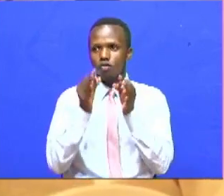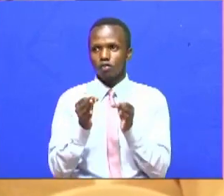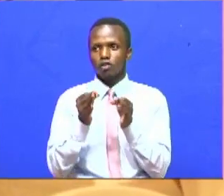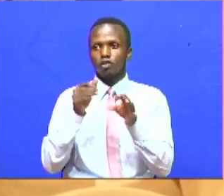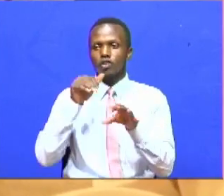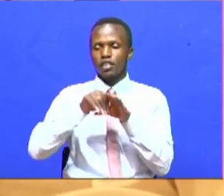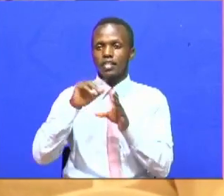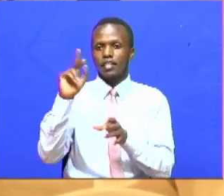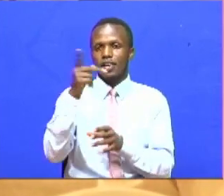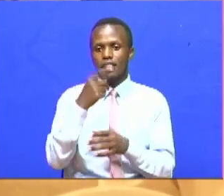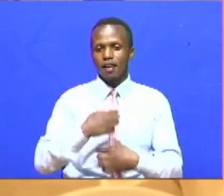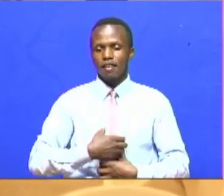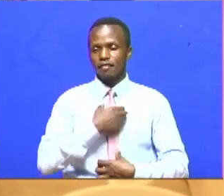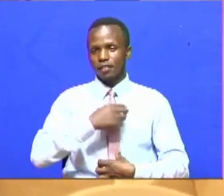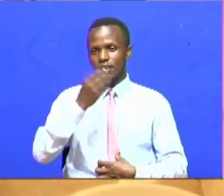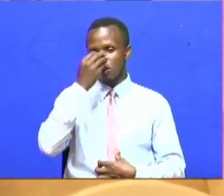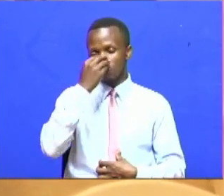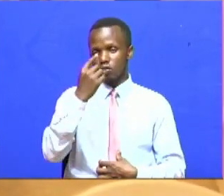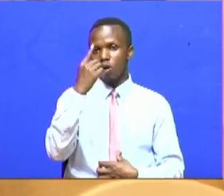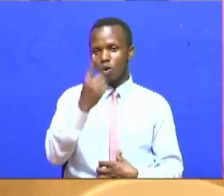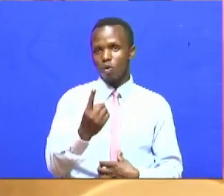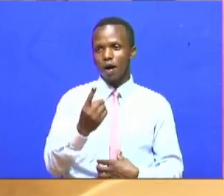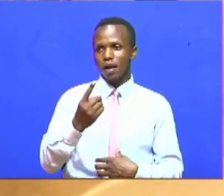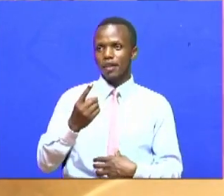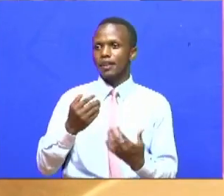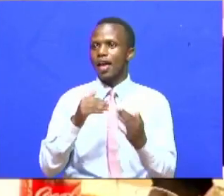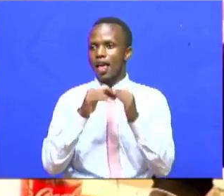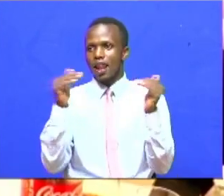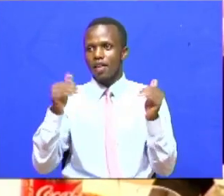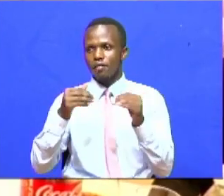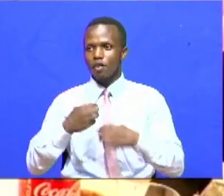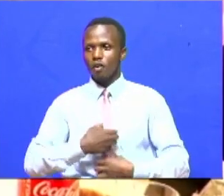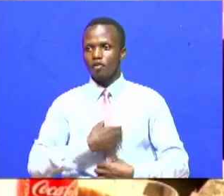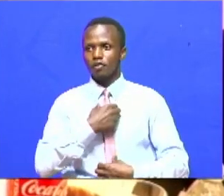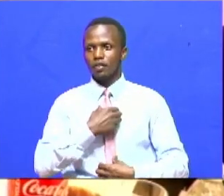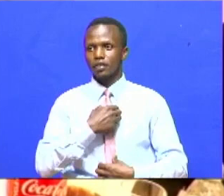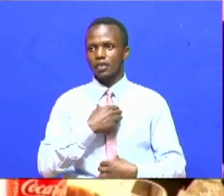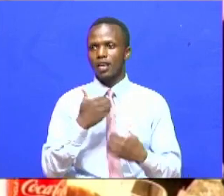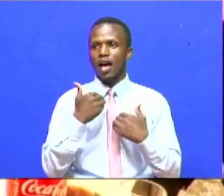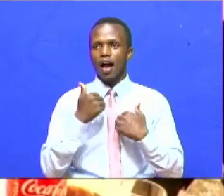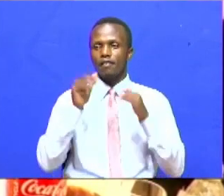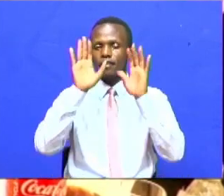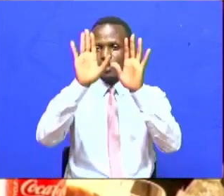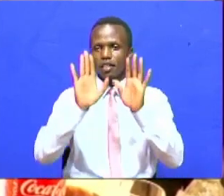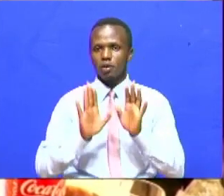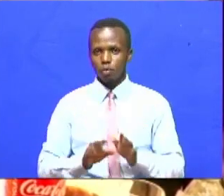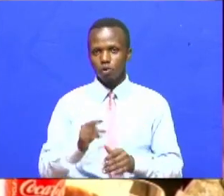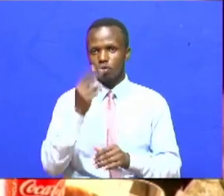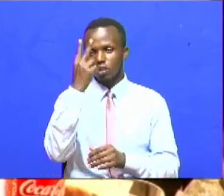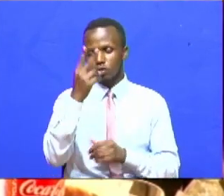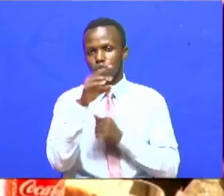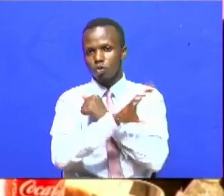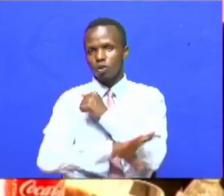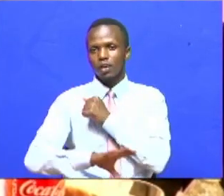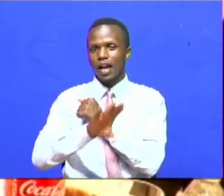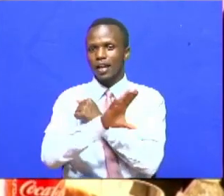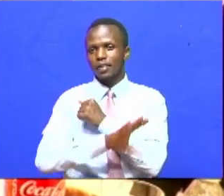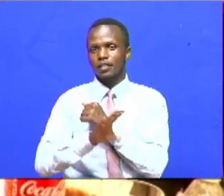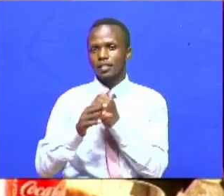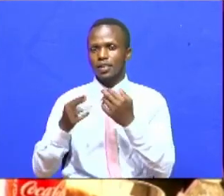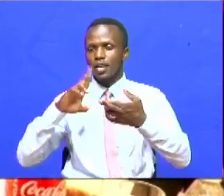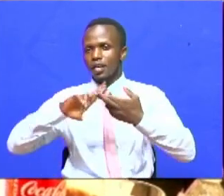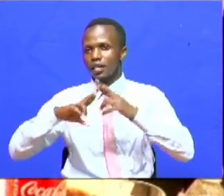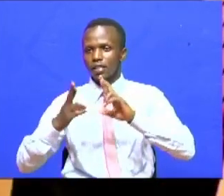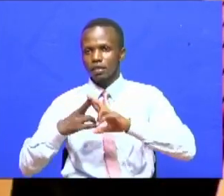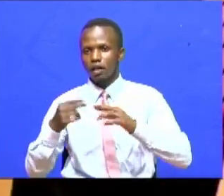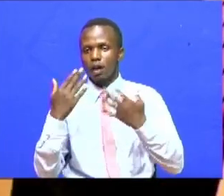President William Ruto as one of the numerous high-level visits that underscores the importance of the two countries' bilateral and